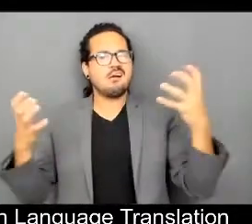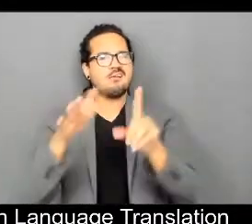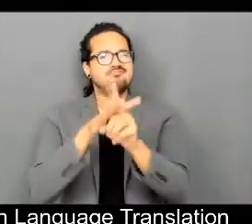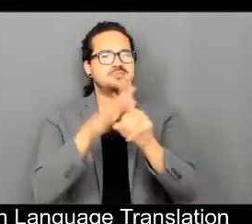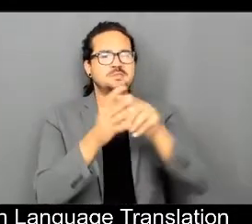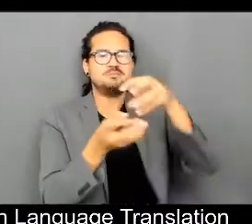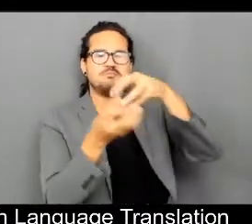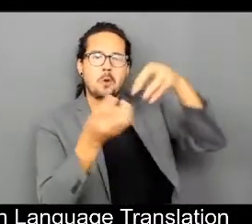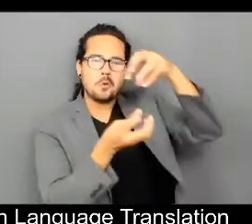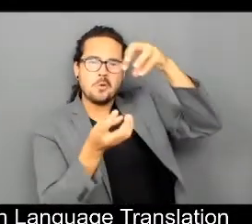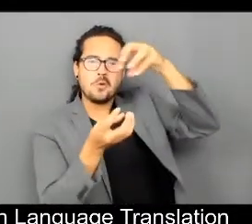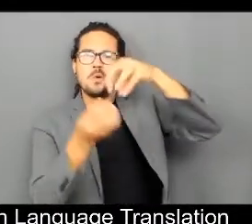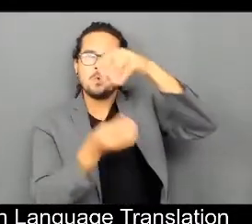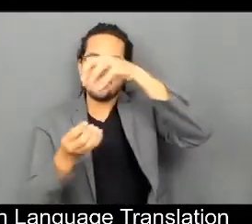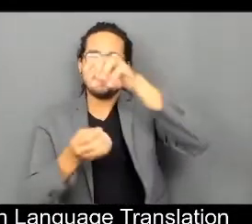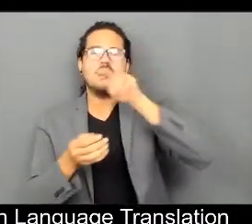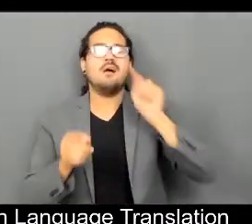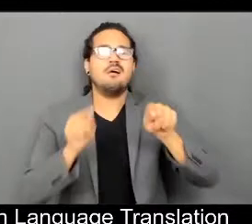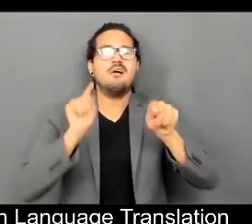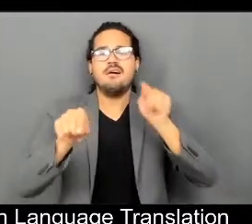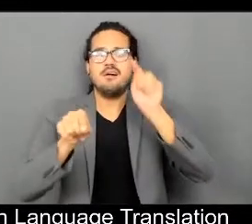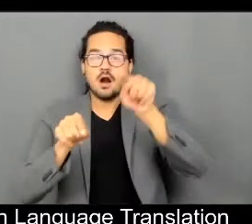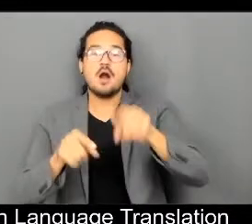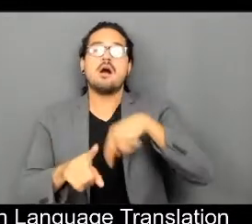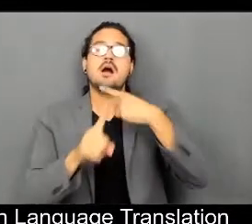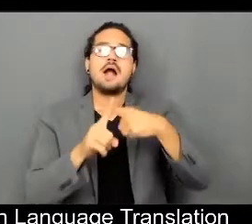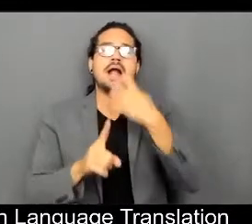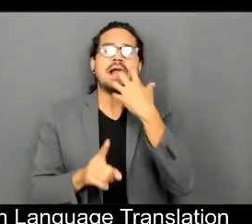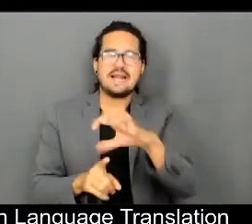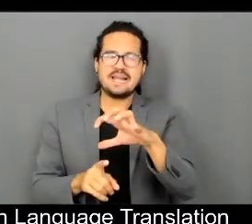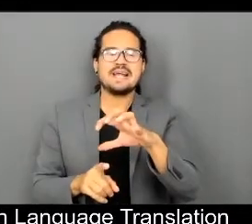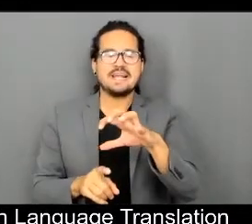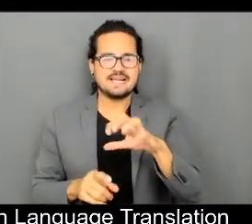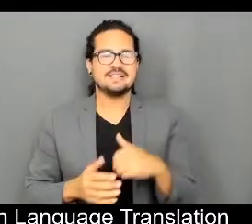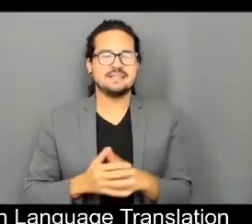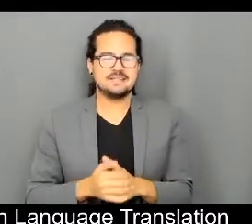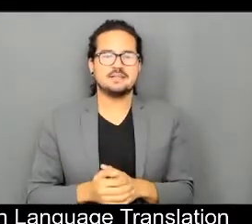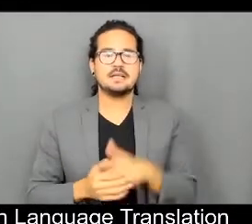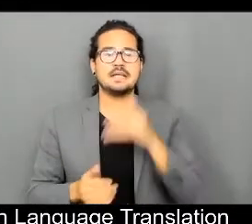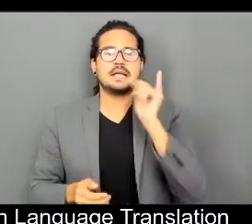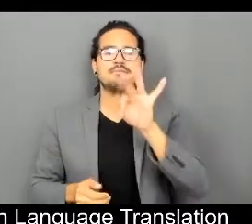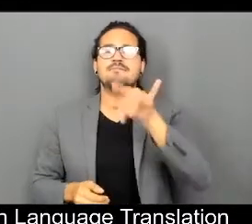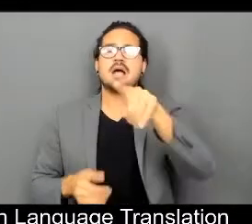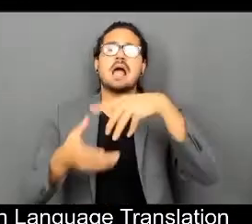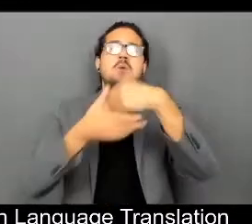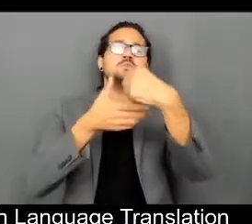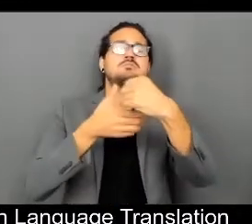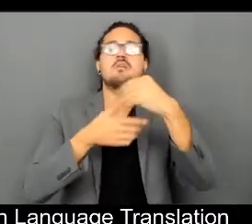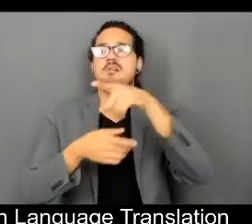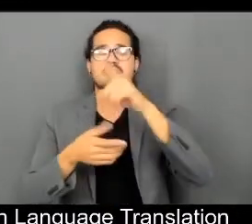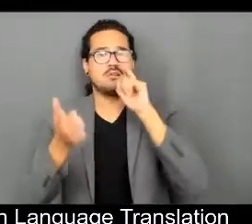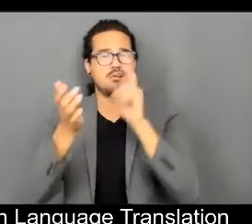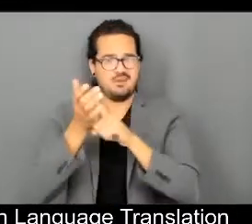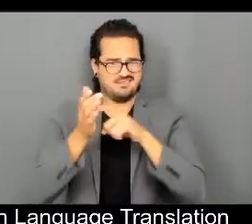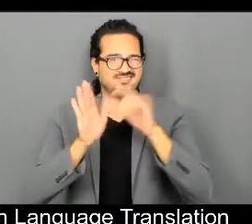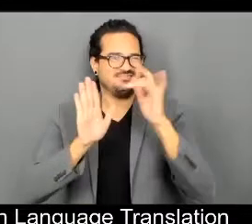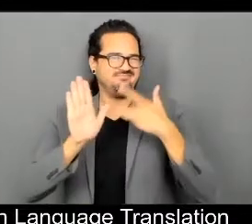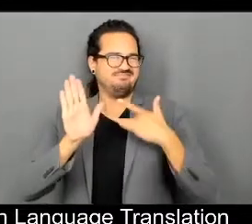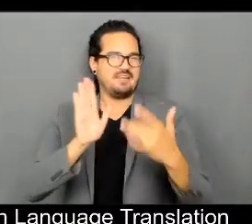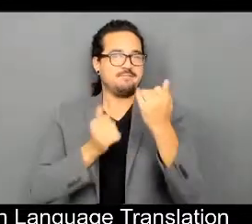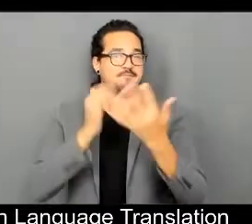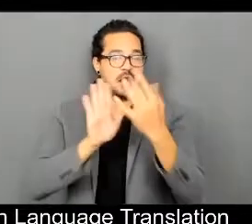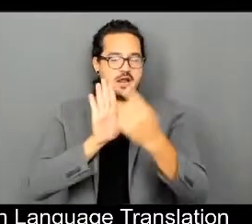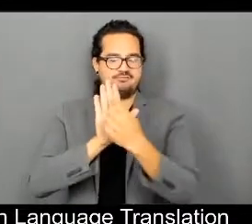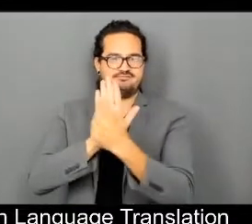and that's expected. It's interior, and that's a good thing. It'll help with a cleaner burn in the